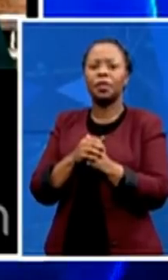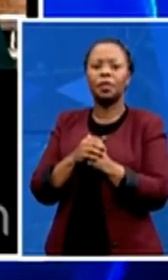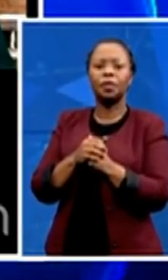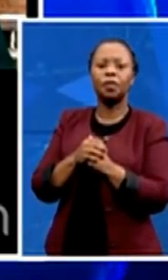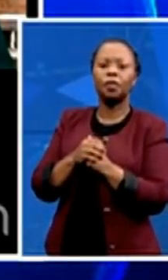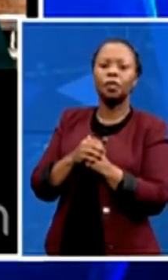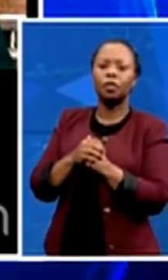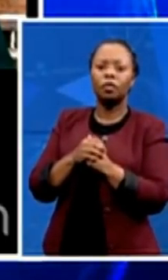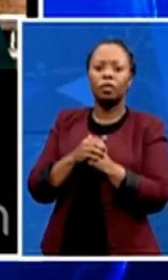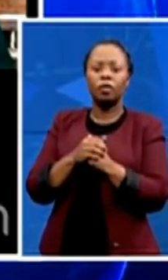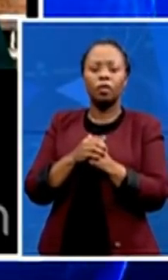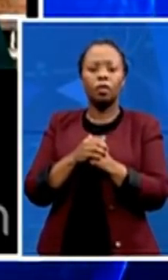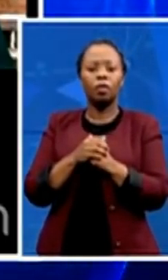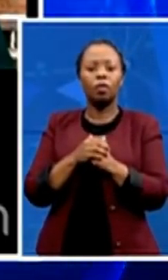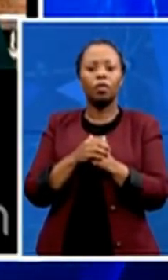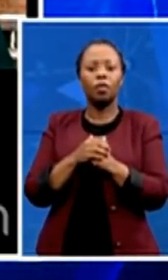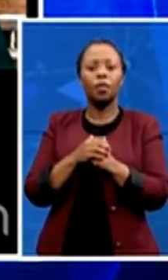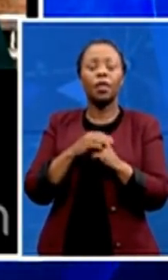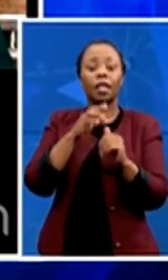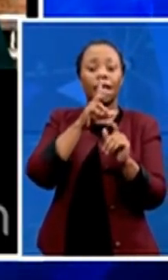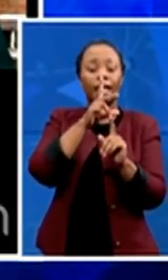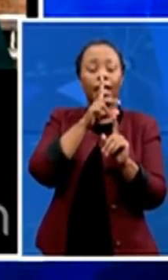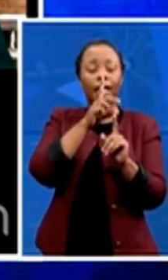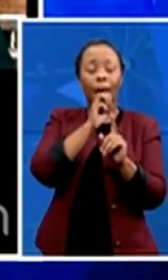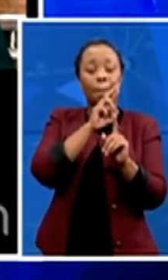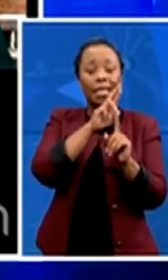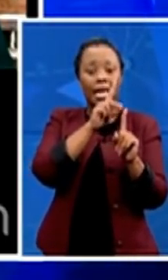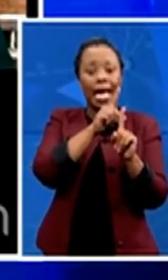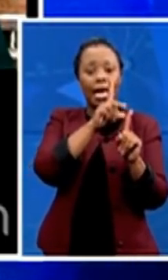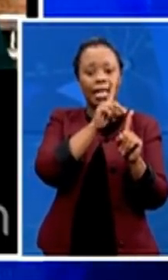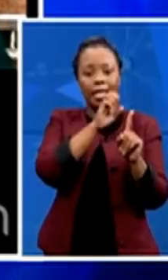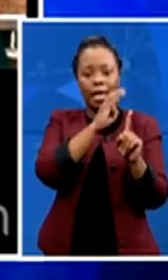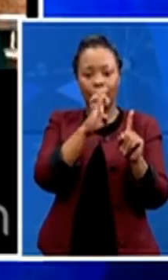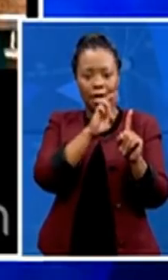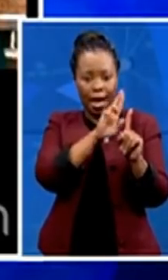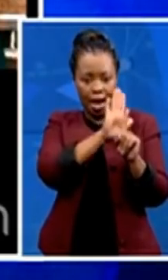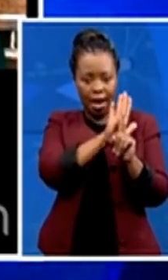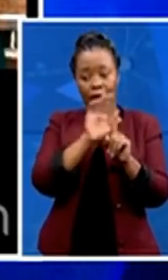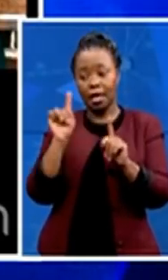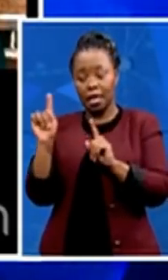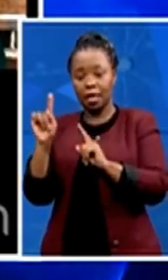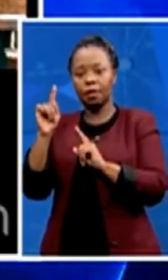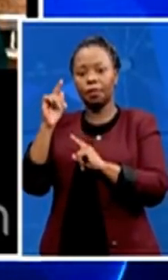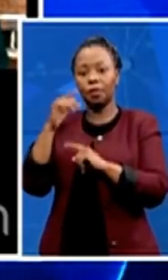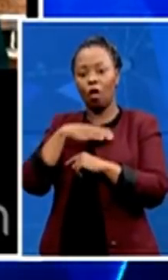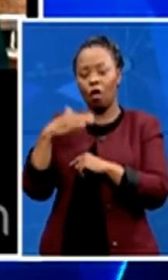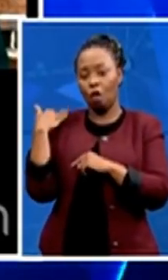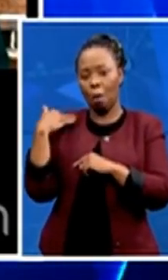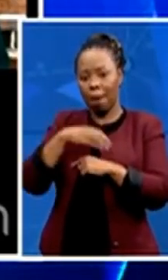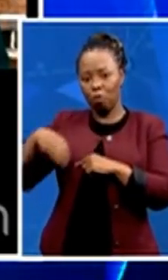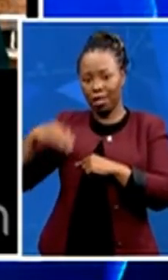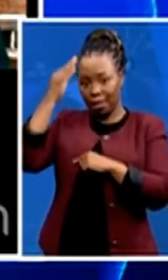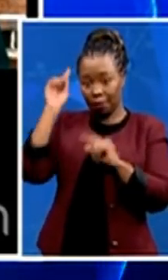De Beer and former President Zuma, for whatever they did, both end up in